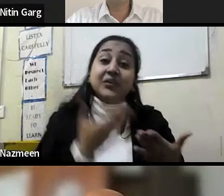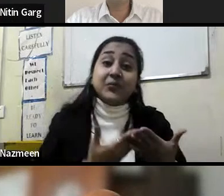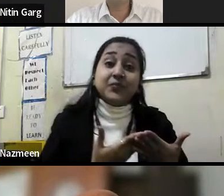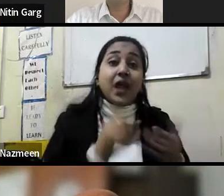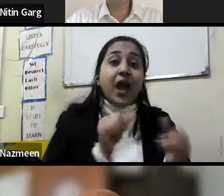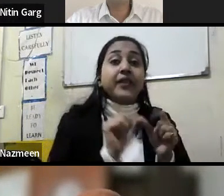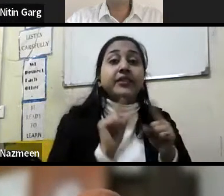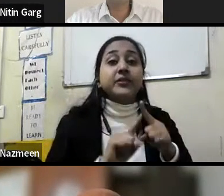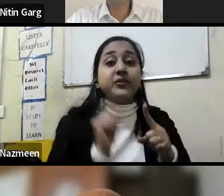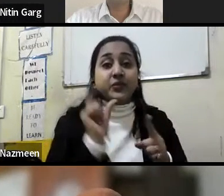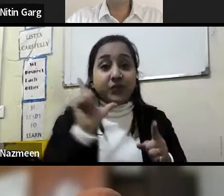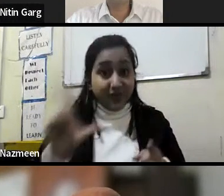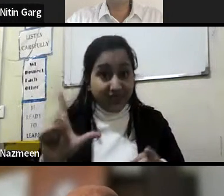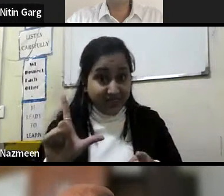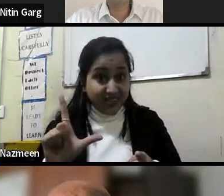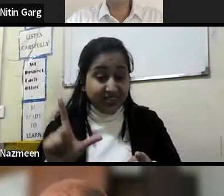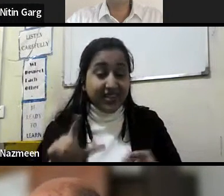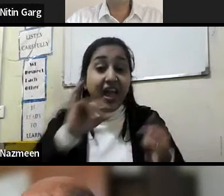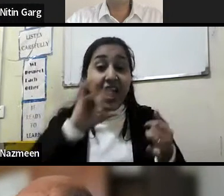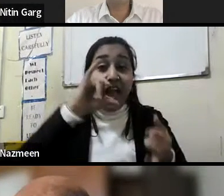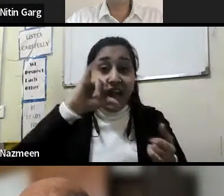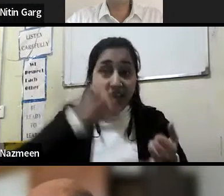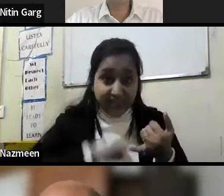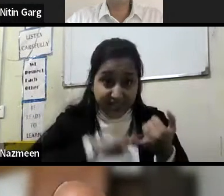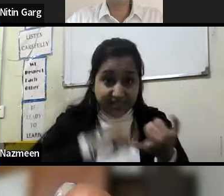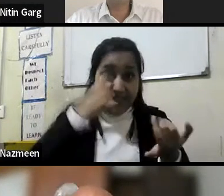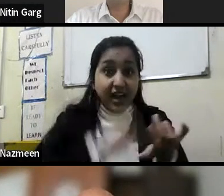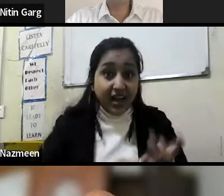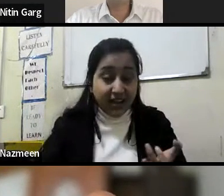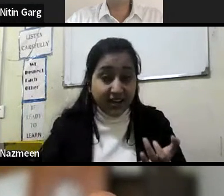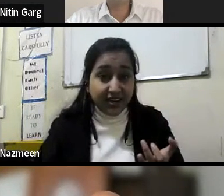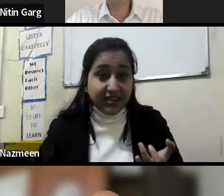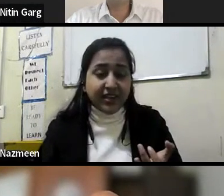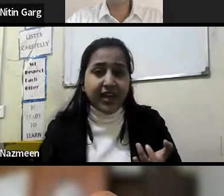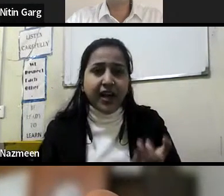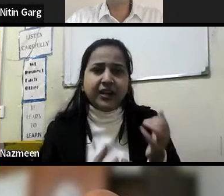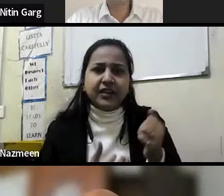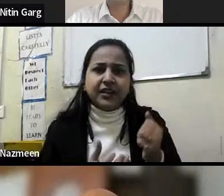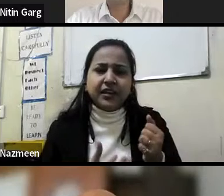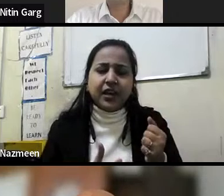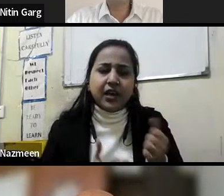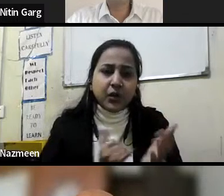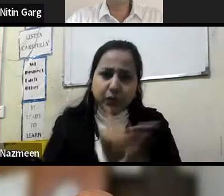that you're part of SSRDP, Shri Rural Development, and